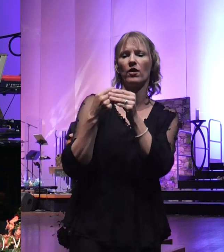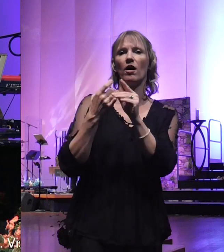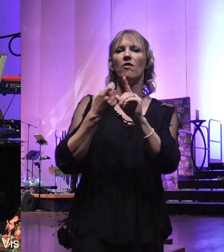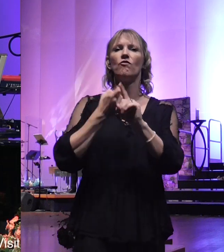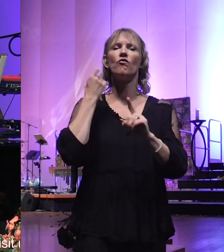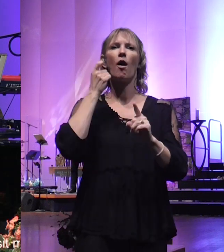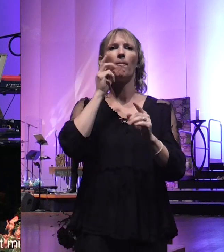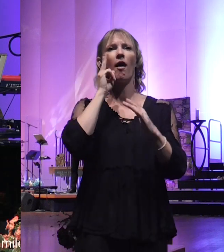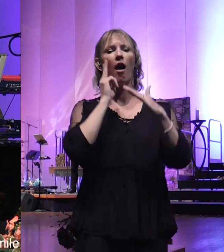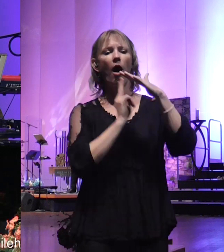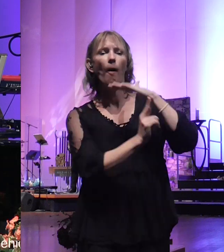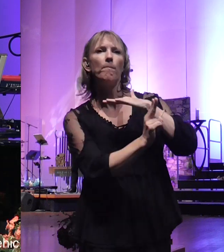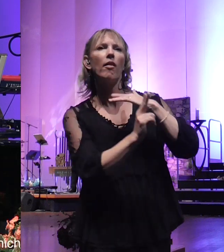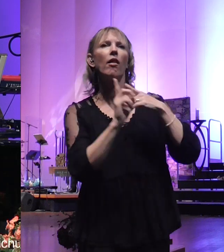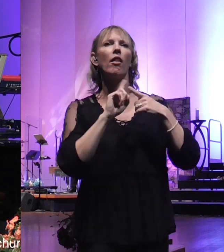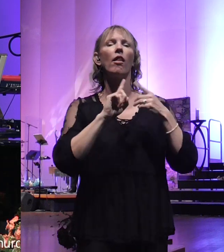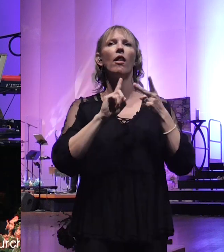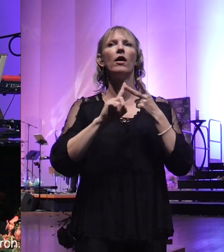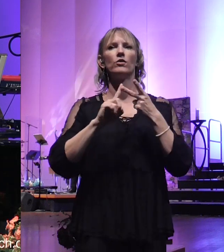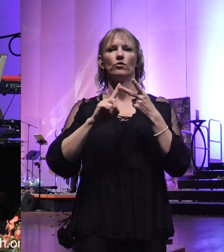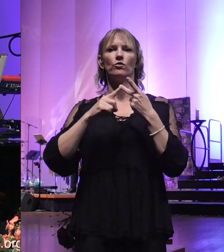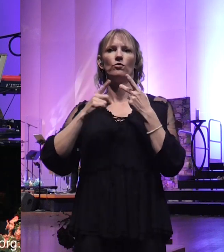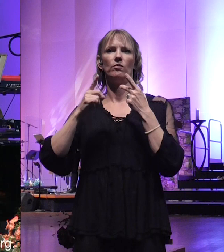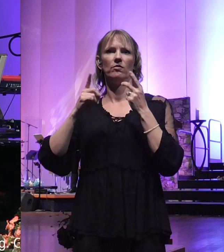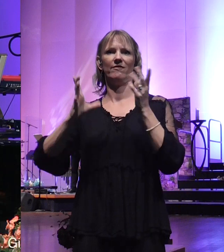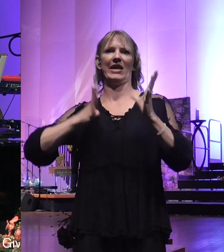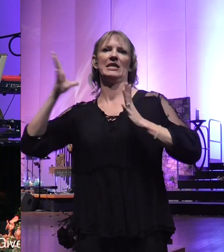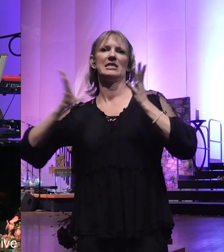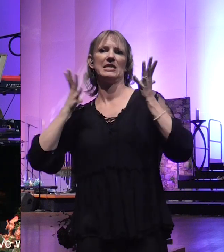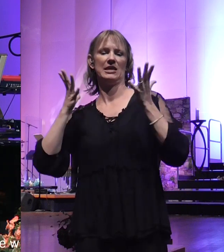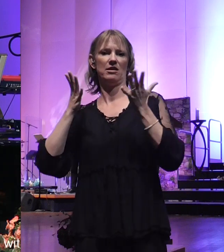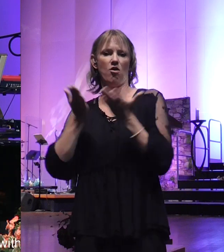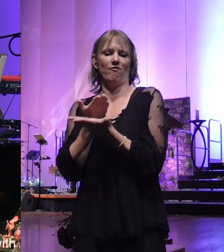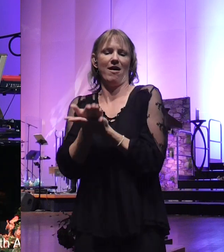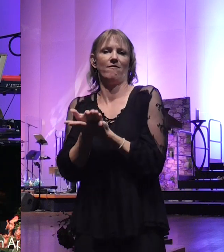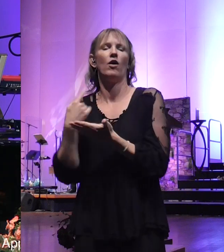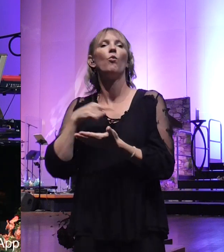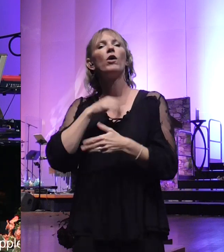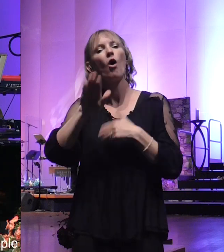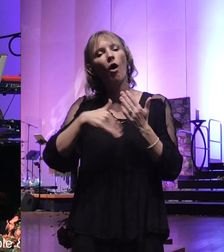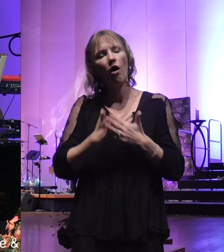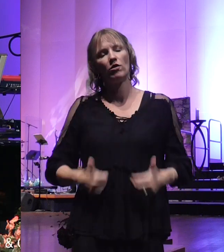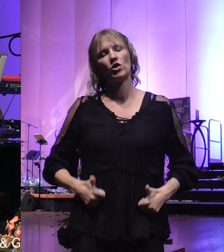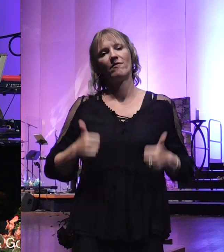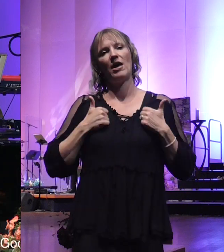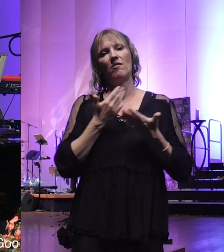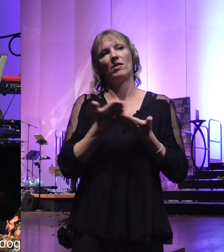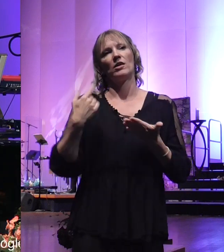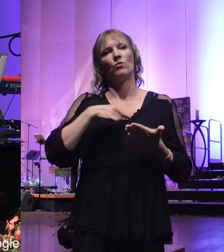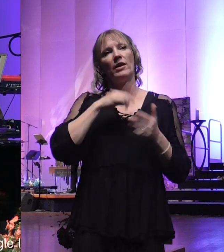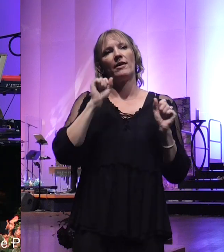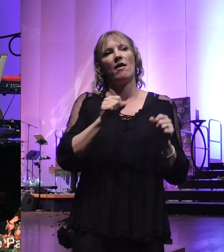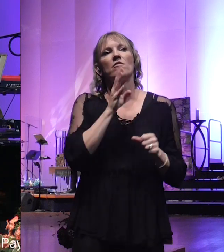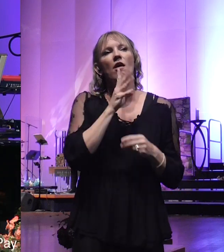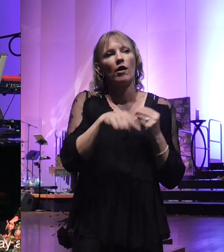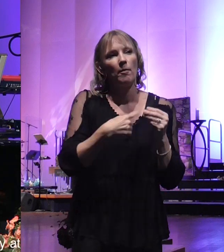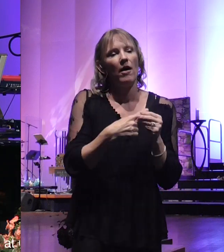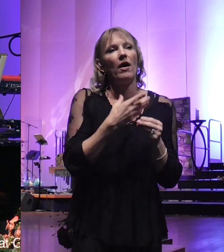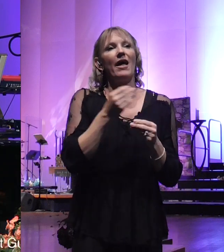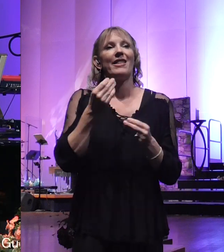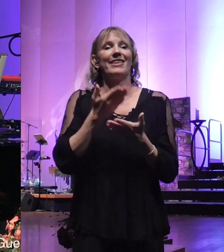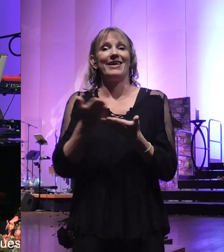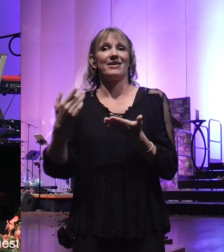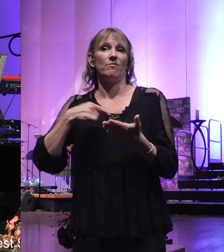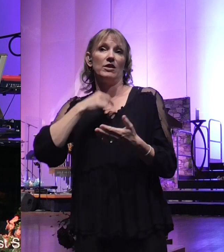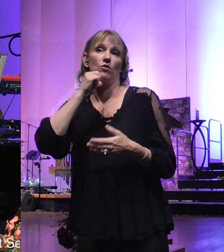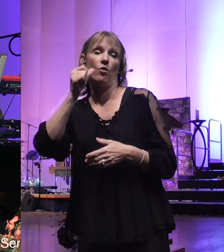humble arrival to the most grand, we are all survivors of things that we can speak about and things we don't,